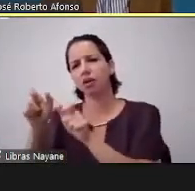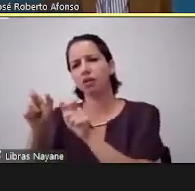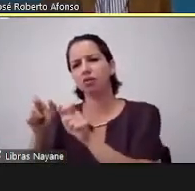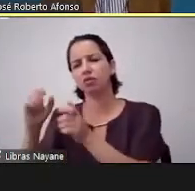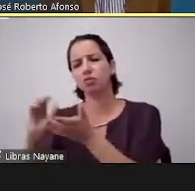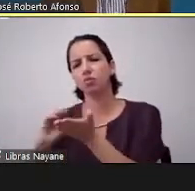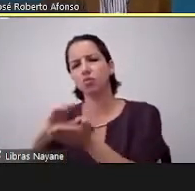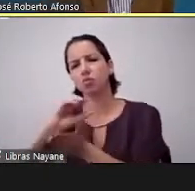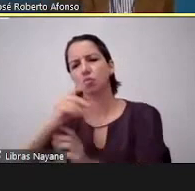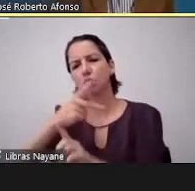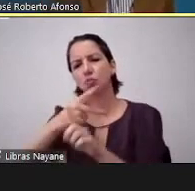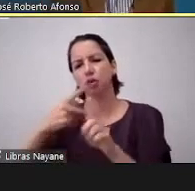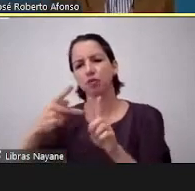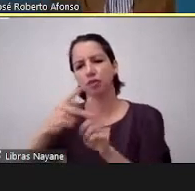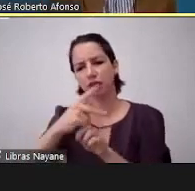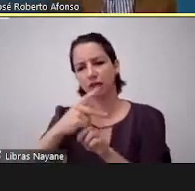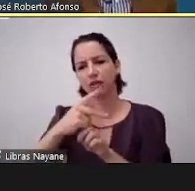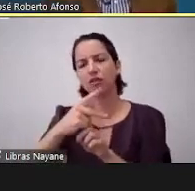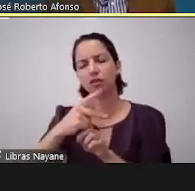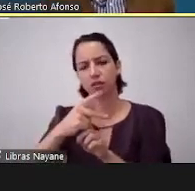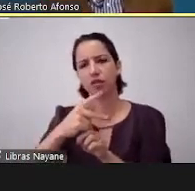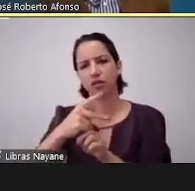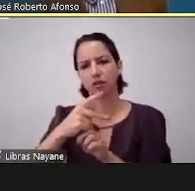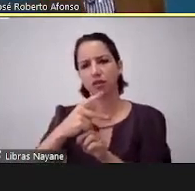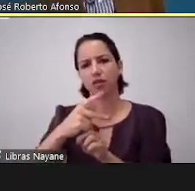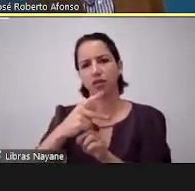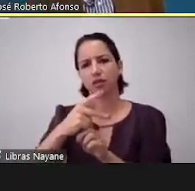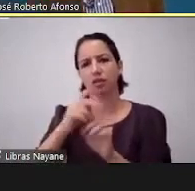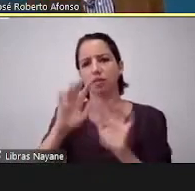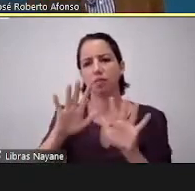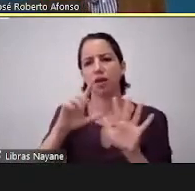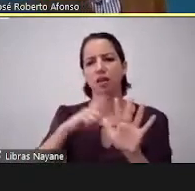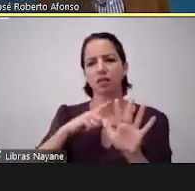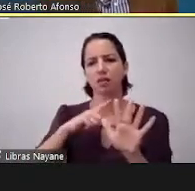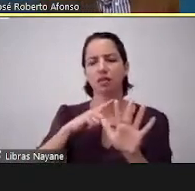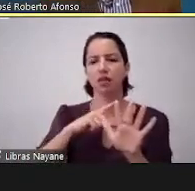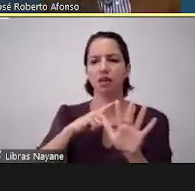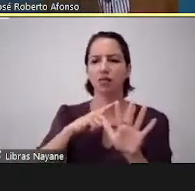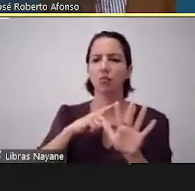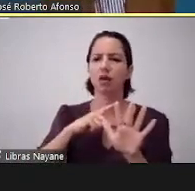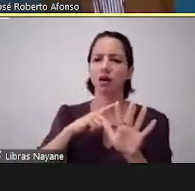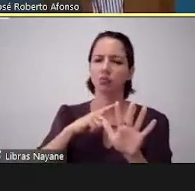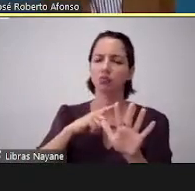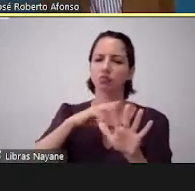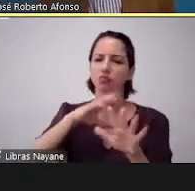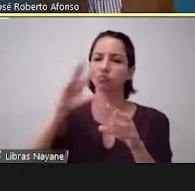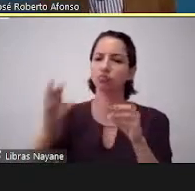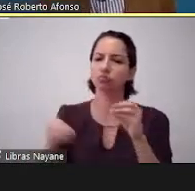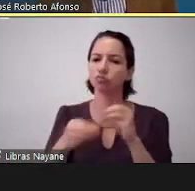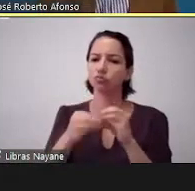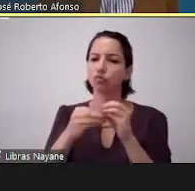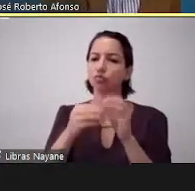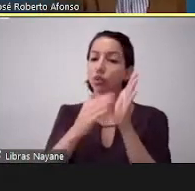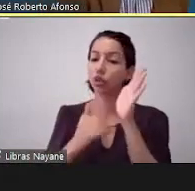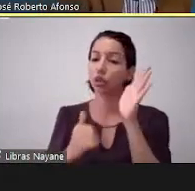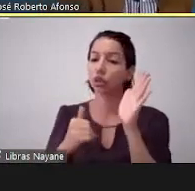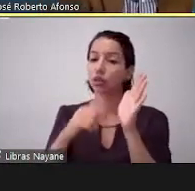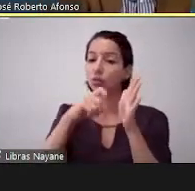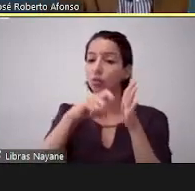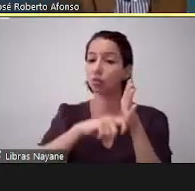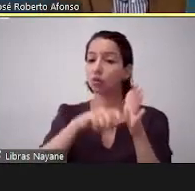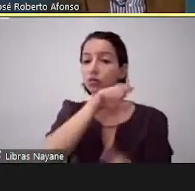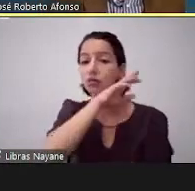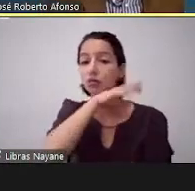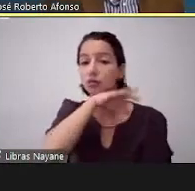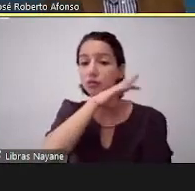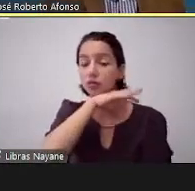And that one that contributes with the income tax, they have a small part